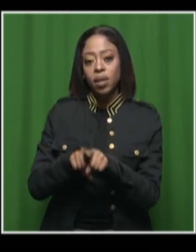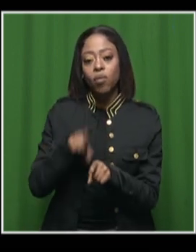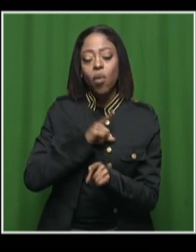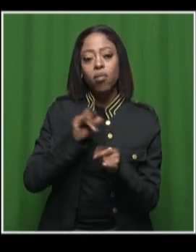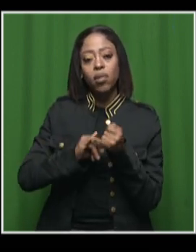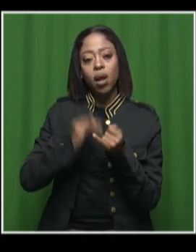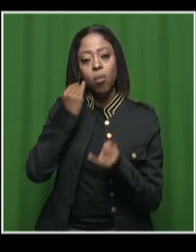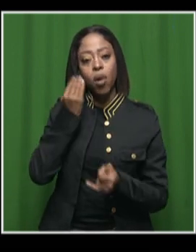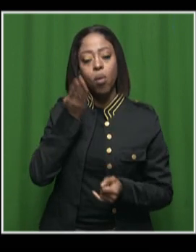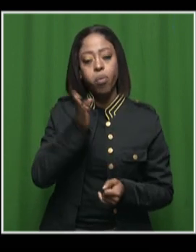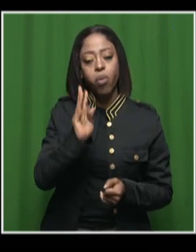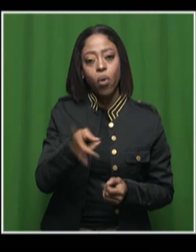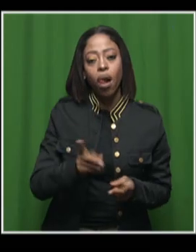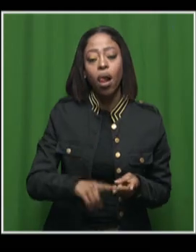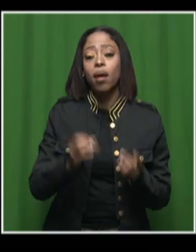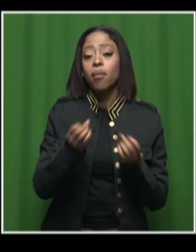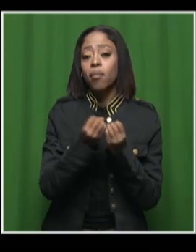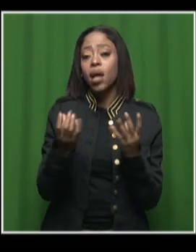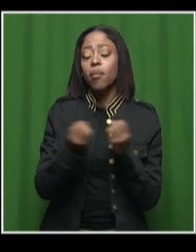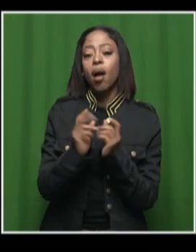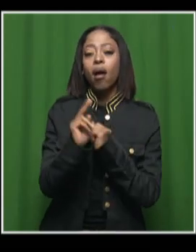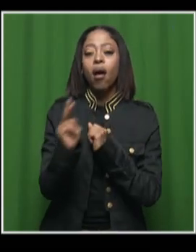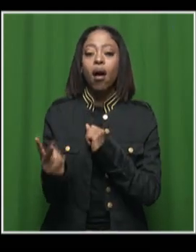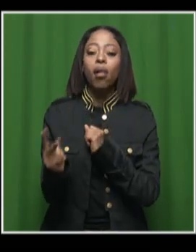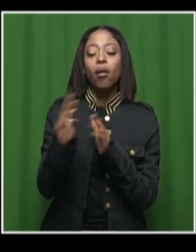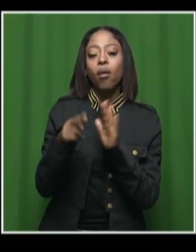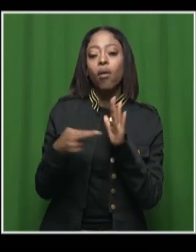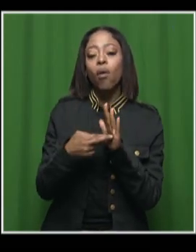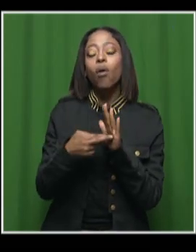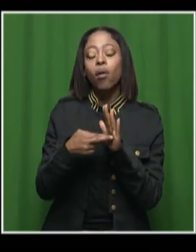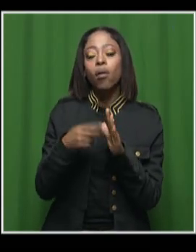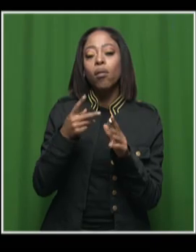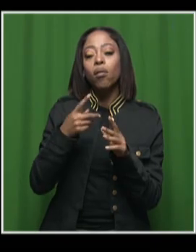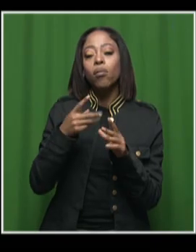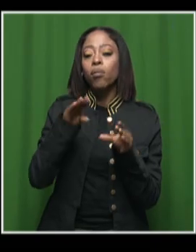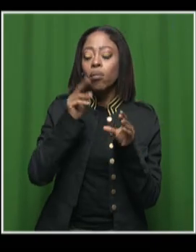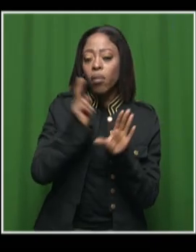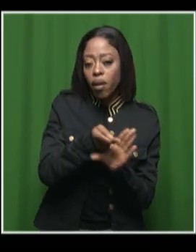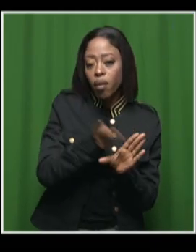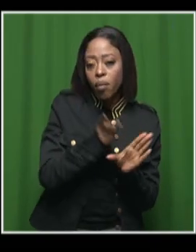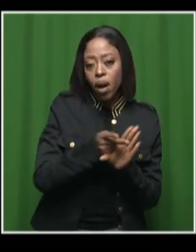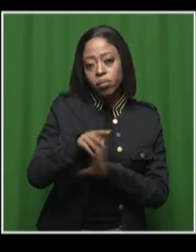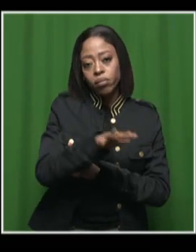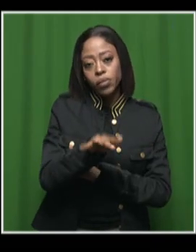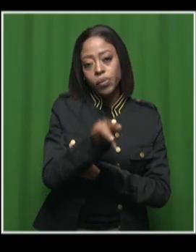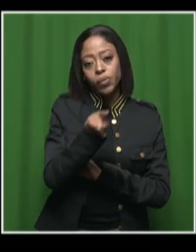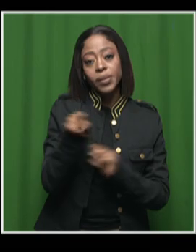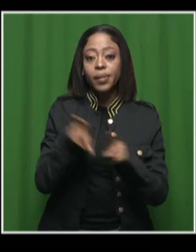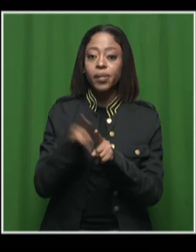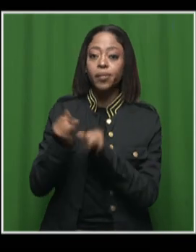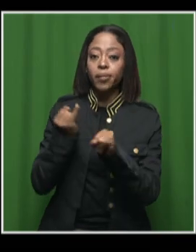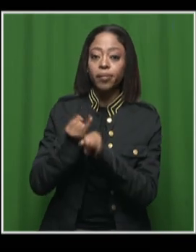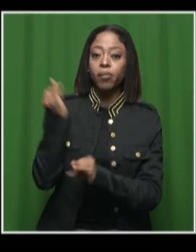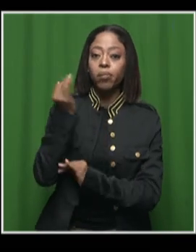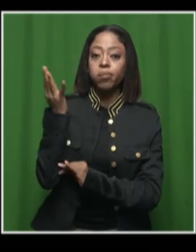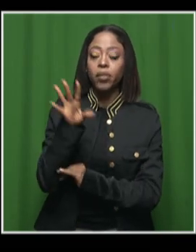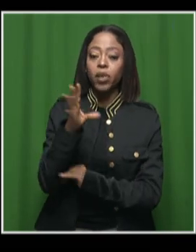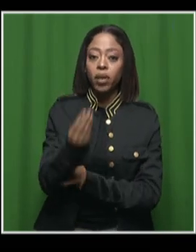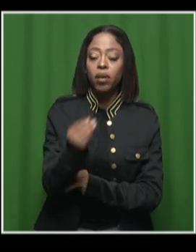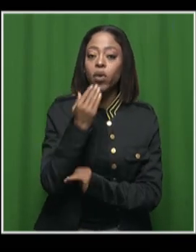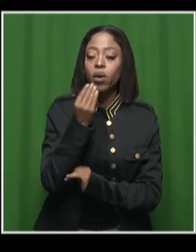Standard Bank and a number of other role players in that space. And also we have international speakers. We